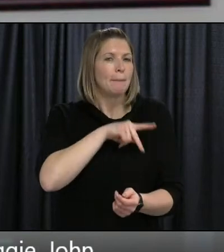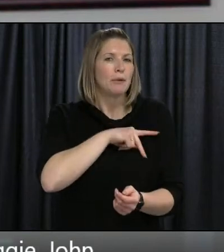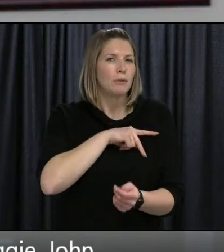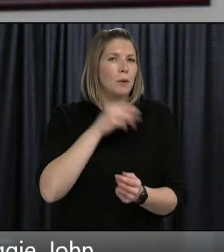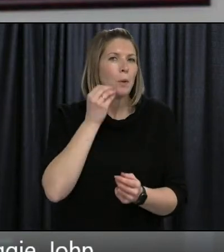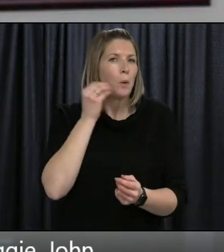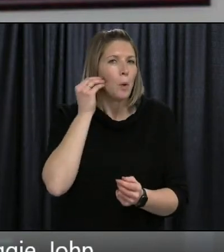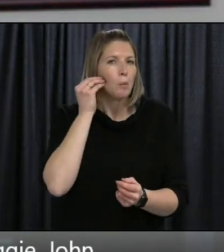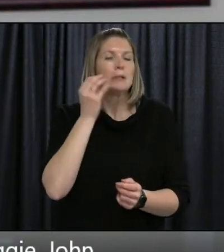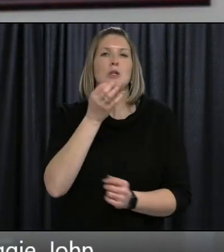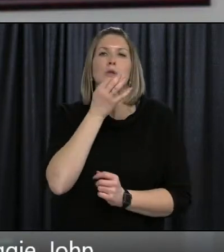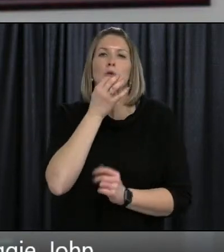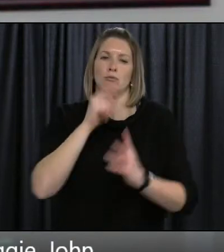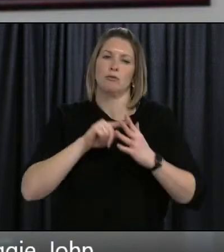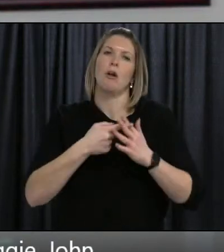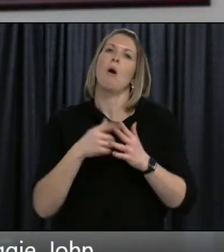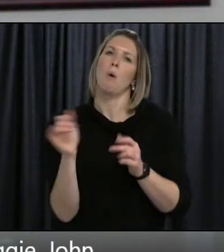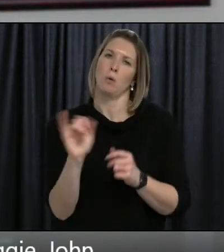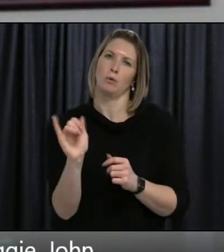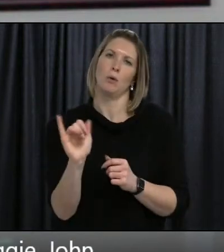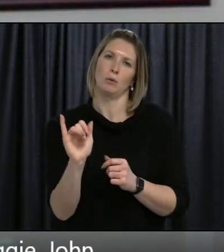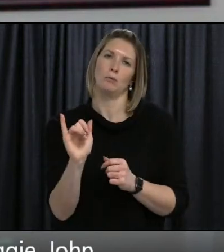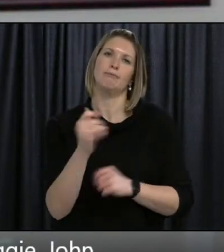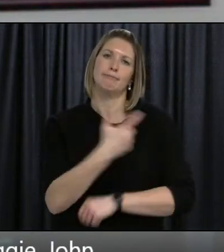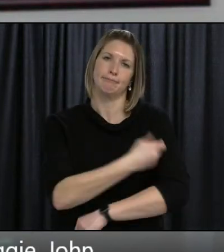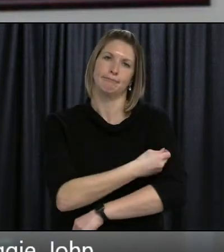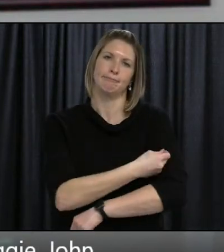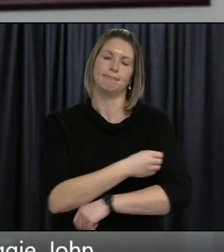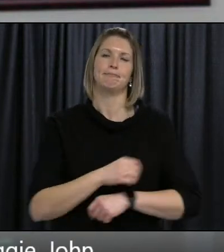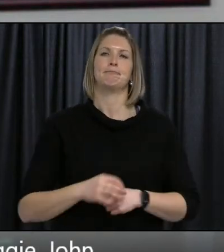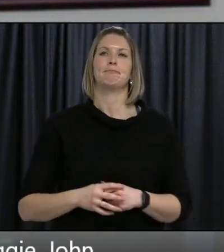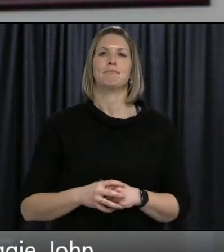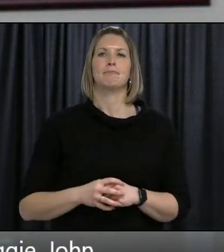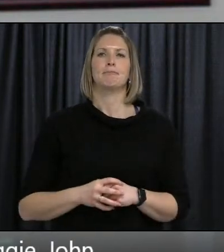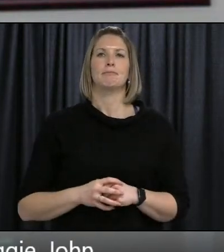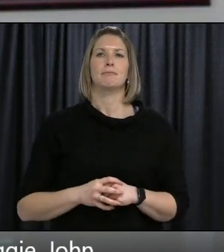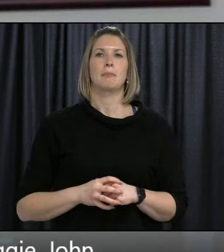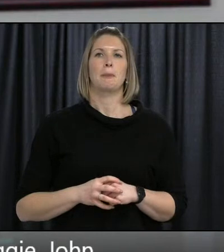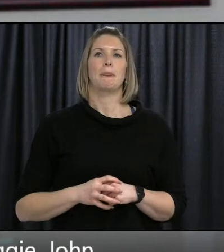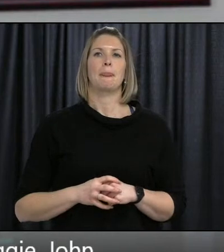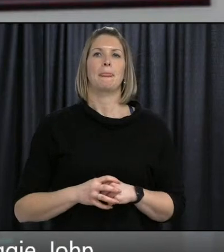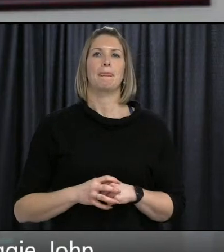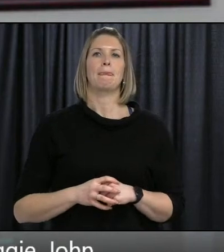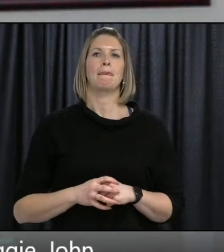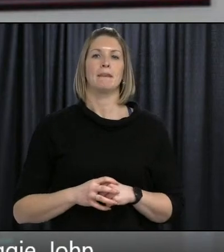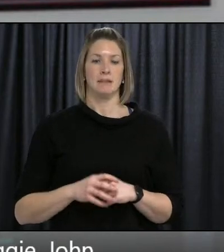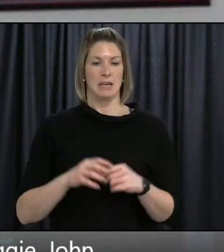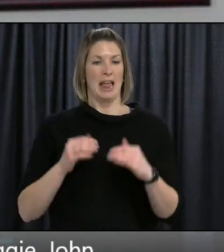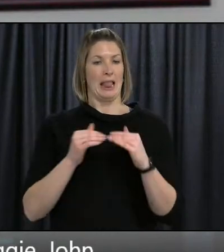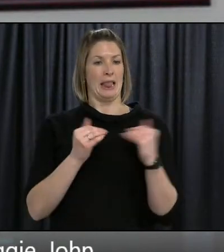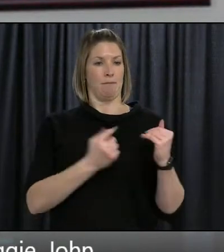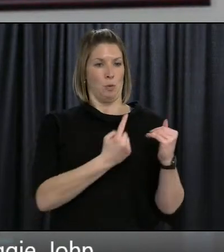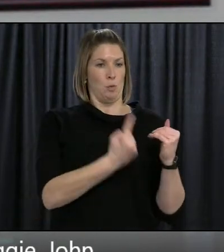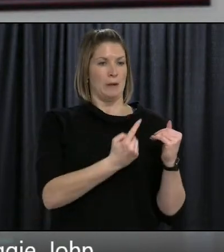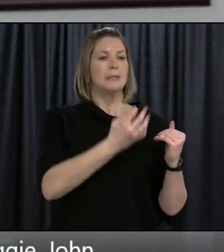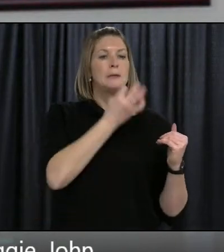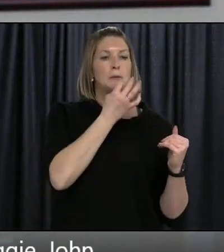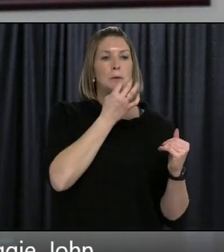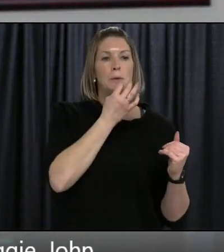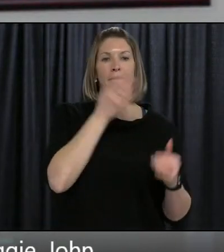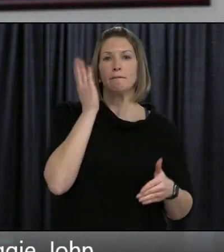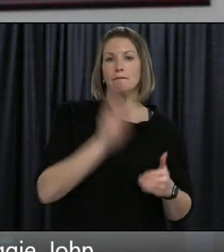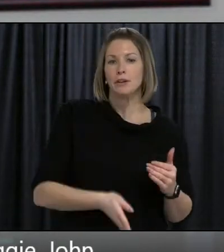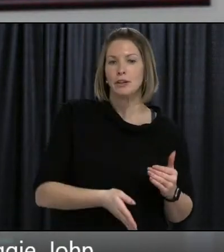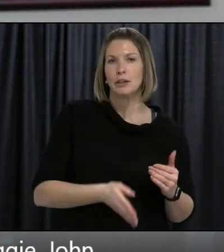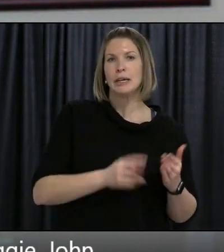Once phase 1 starts to ramp up completely, we will then start to look at people on